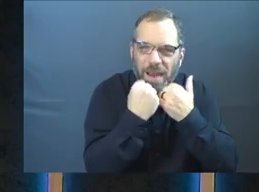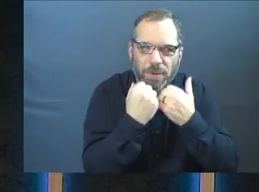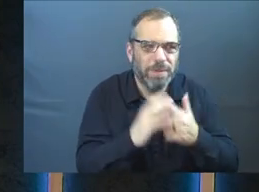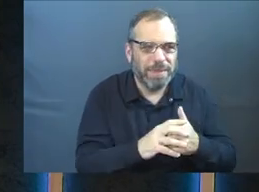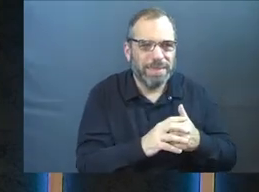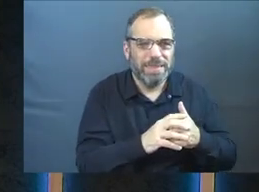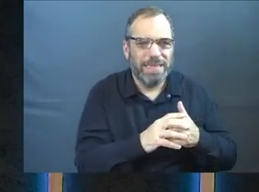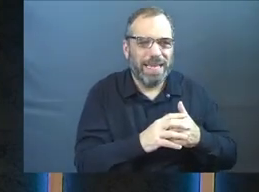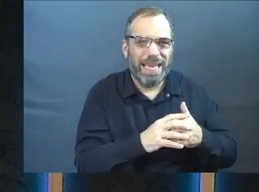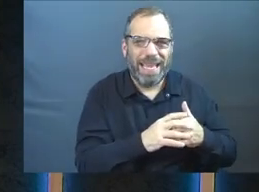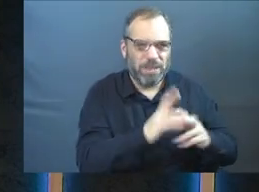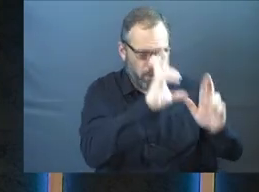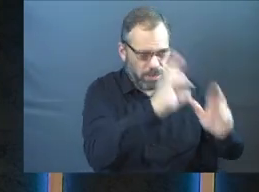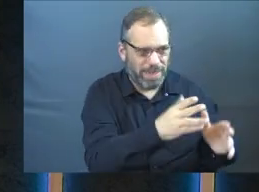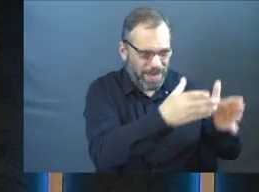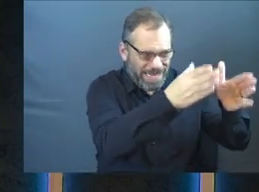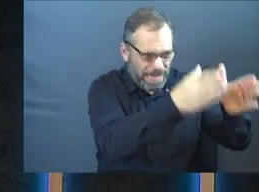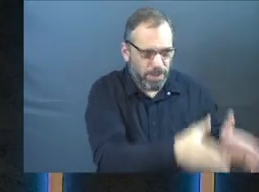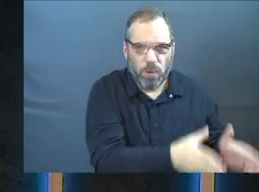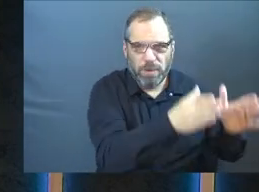It's treating them like a person, amen? Amen.